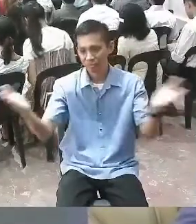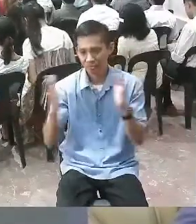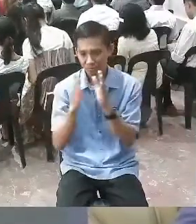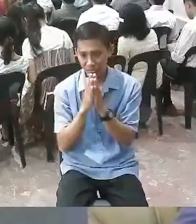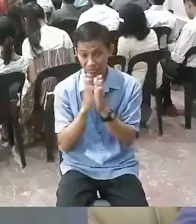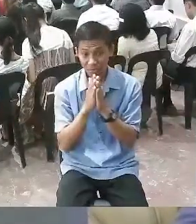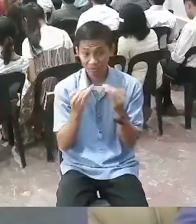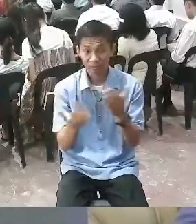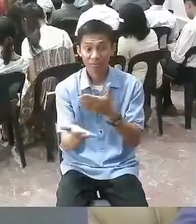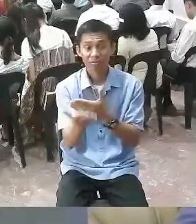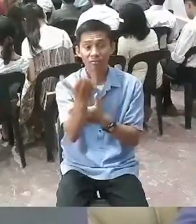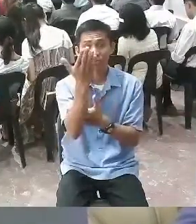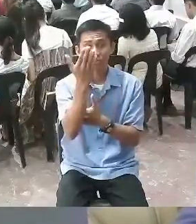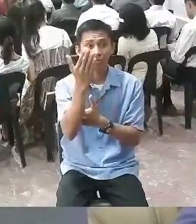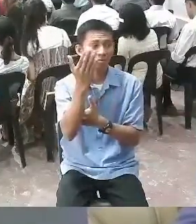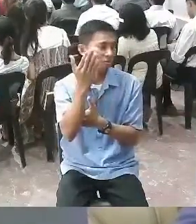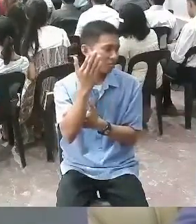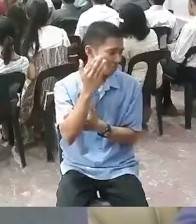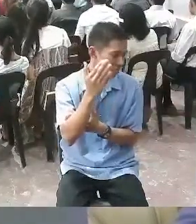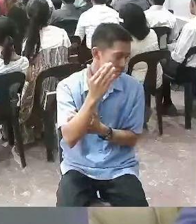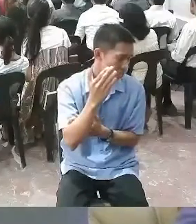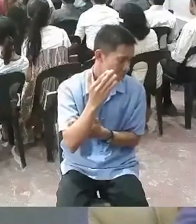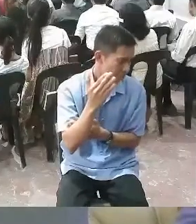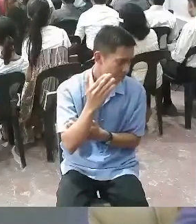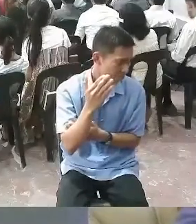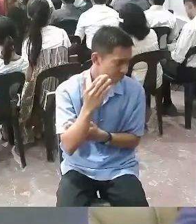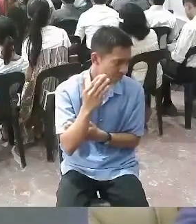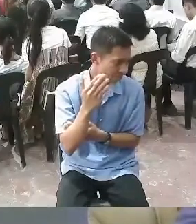This morning I want to talk to you about